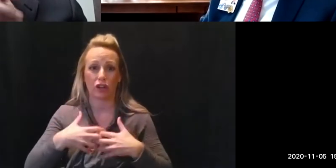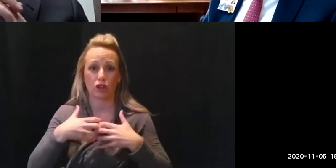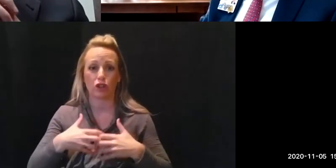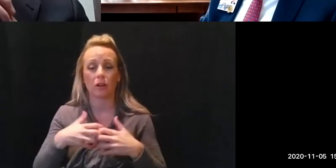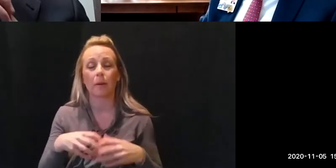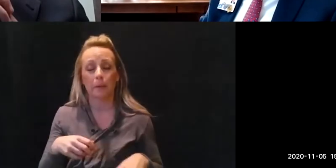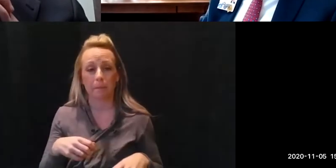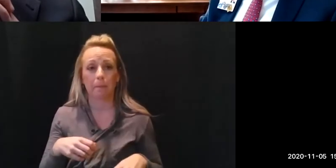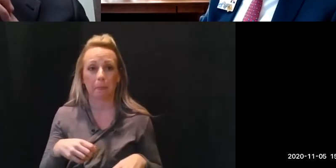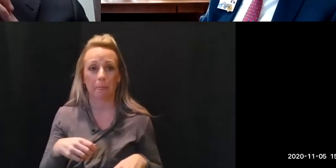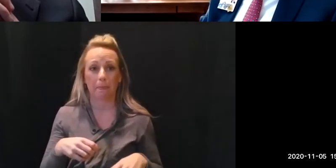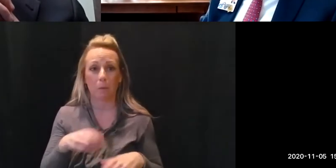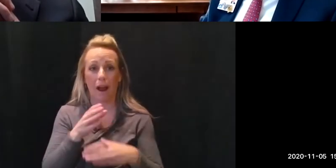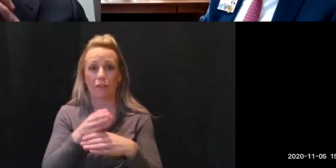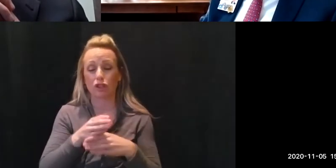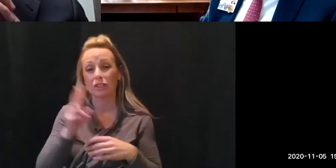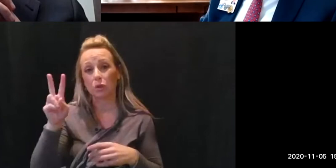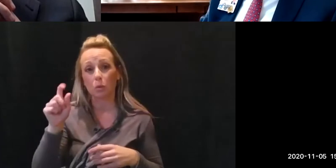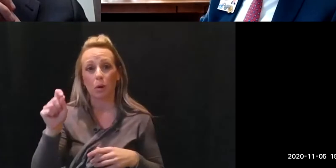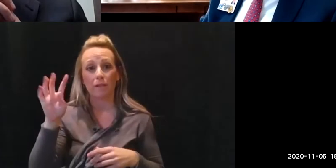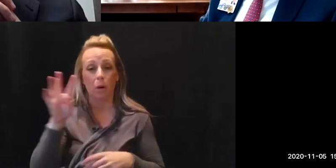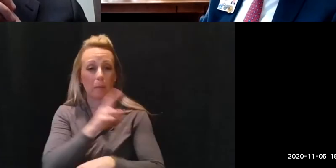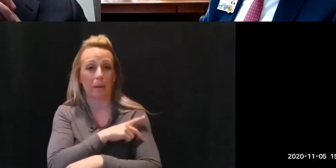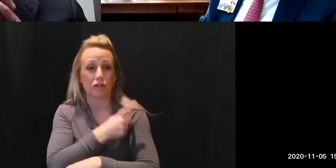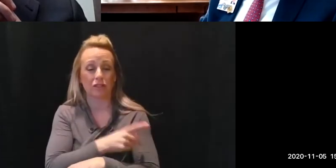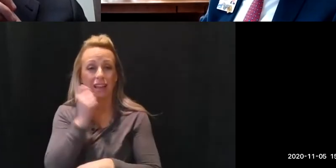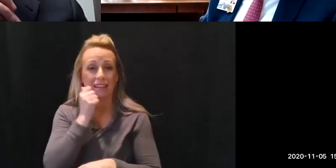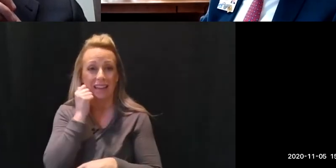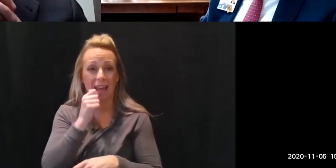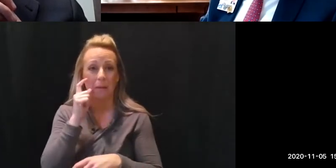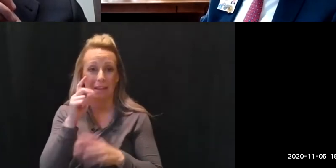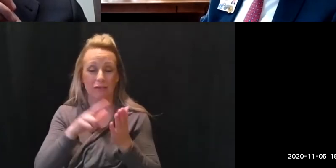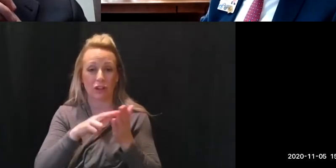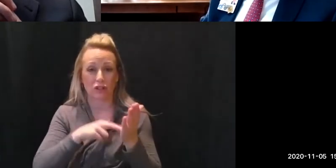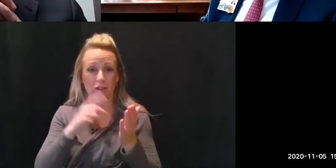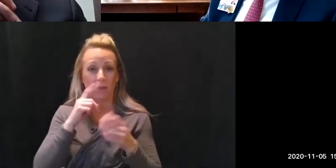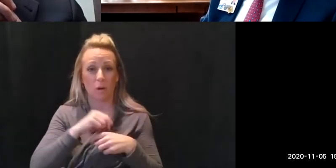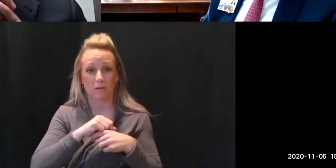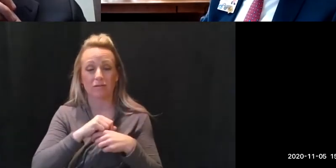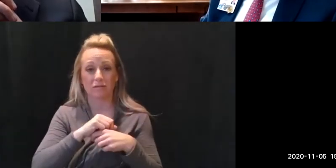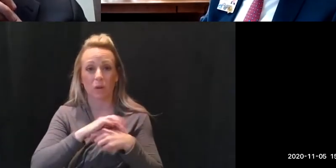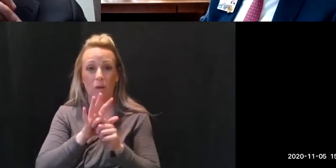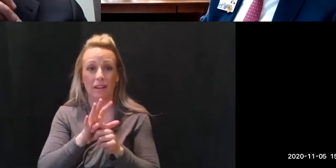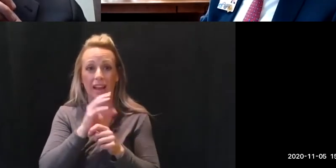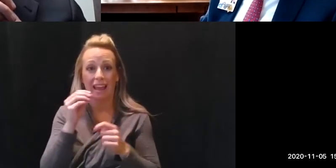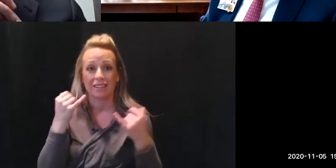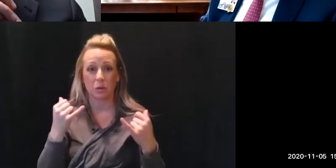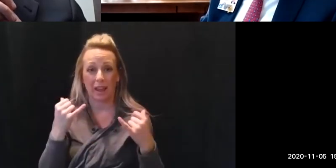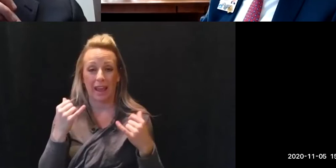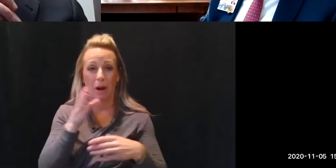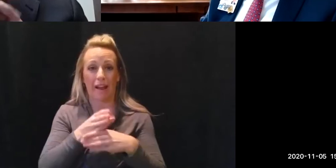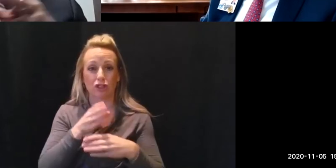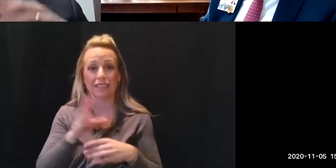averaging 2.4 patients a day being admitted for COVID to today we're at 6. And that's a running 7-day average.